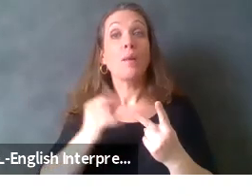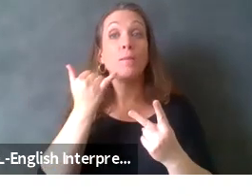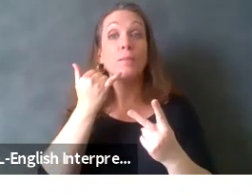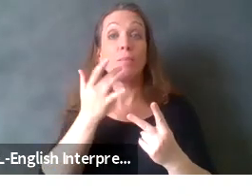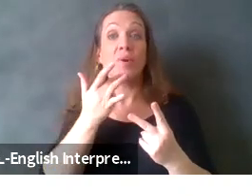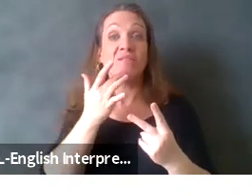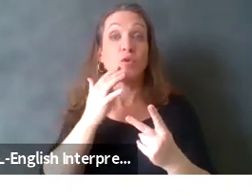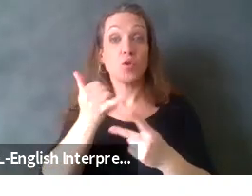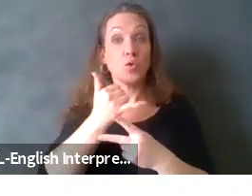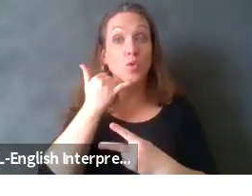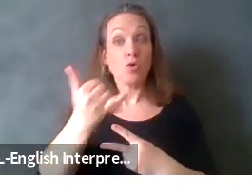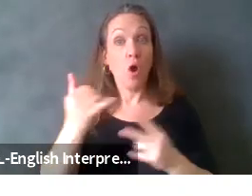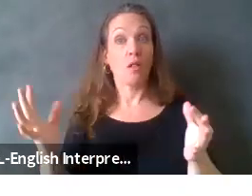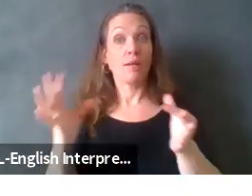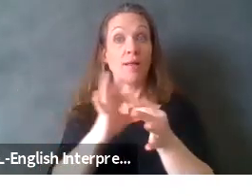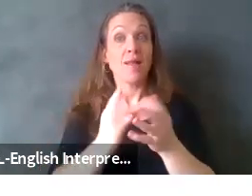dial